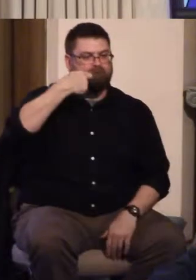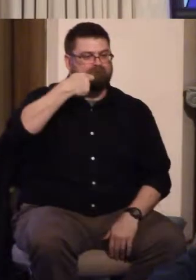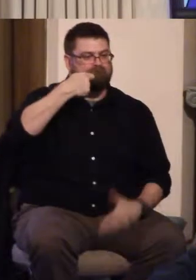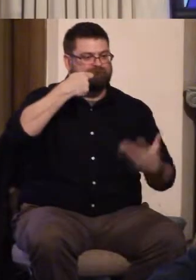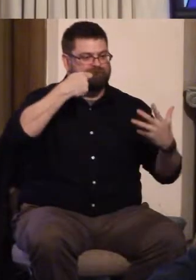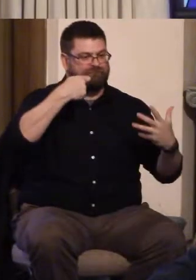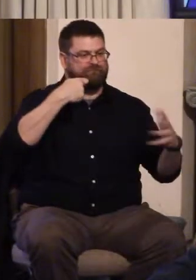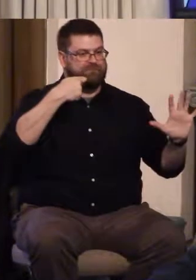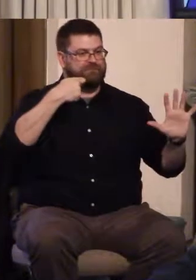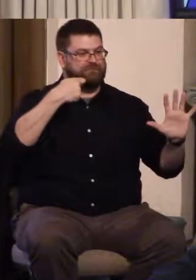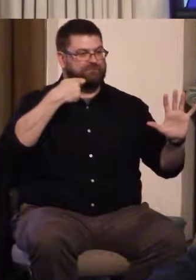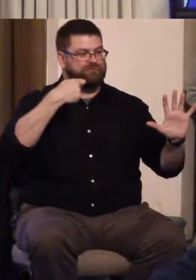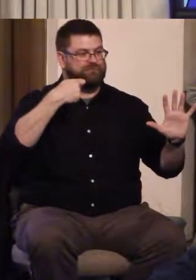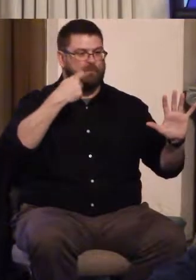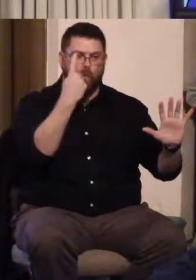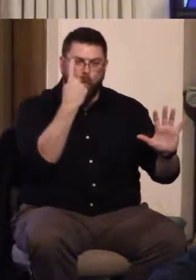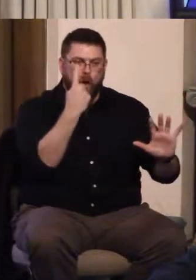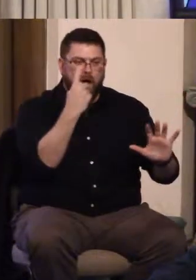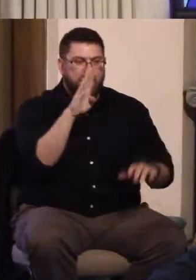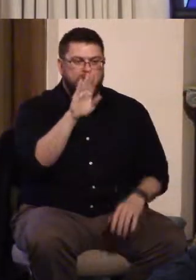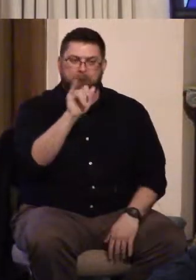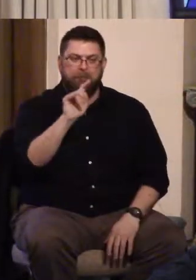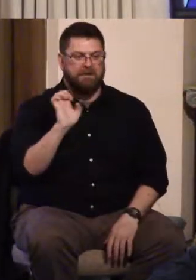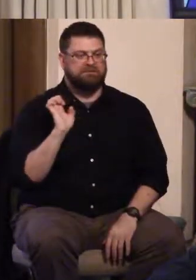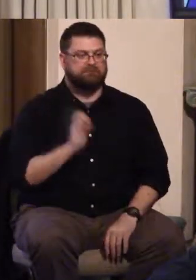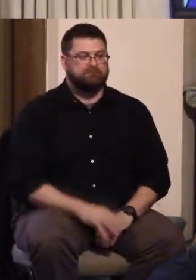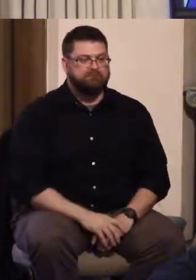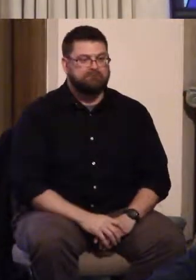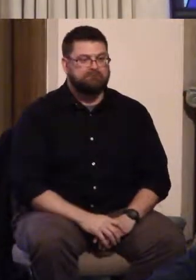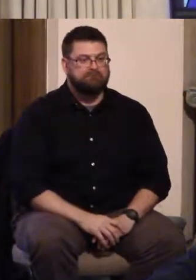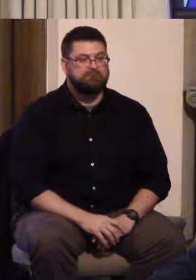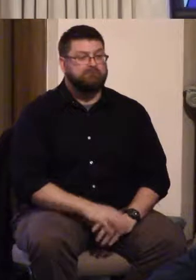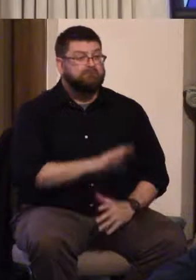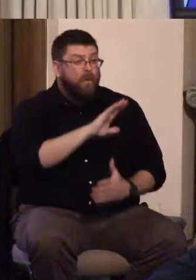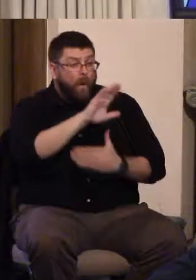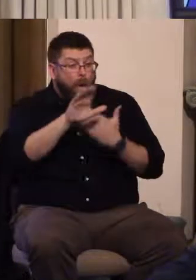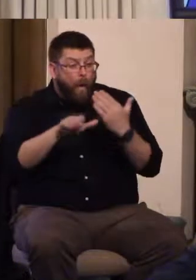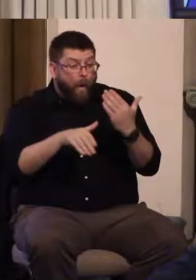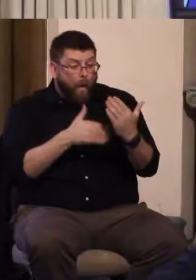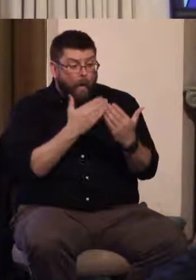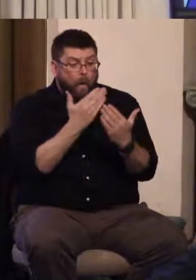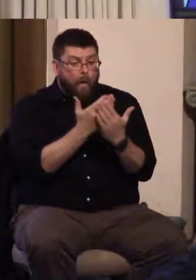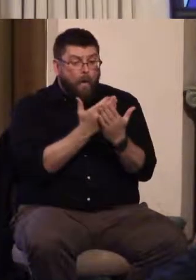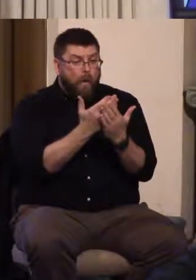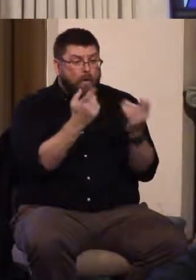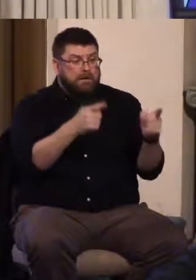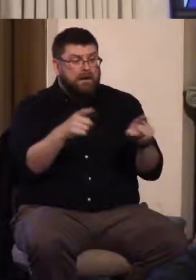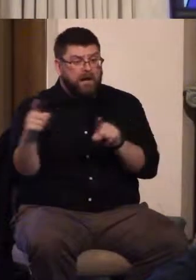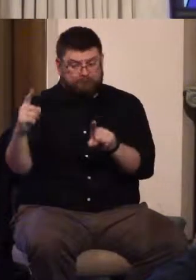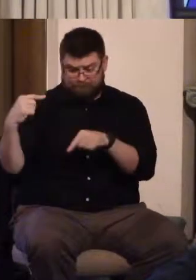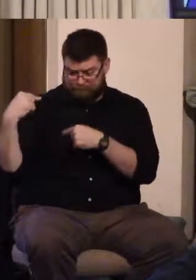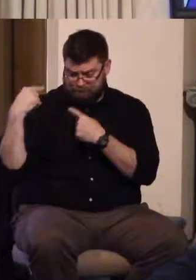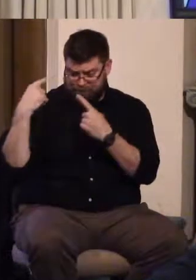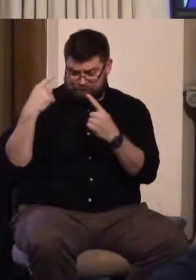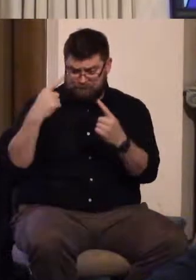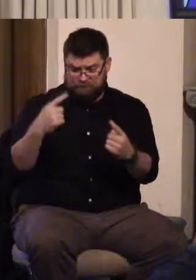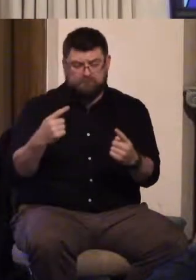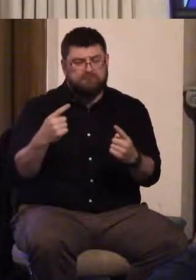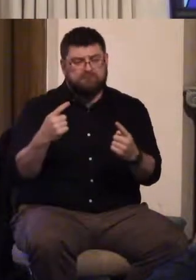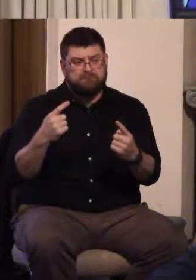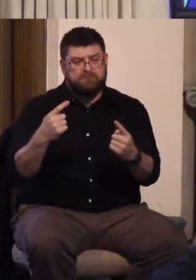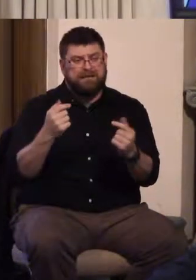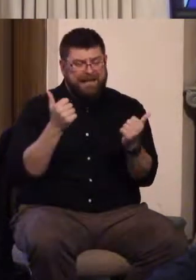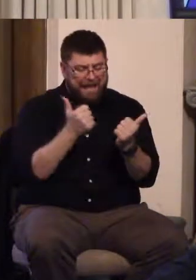The whole banquet is in the first bite. All that could ever be. We are a